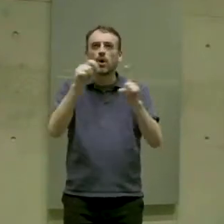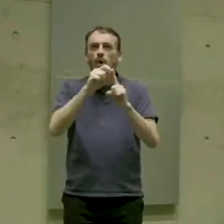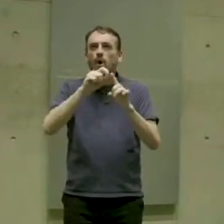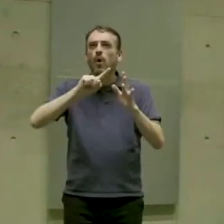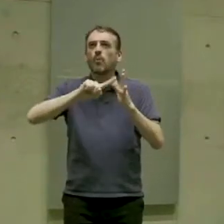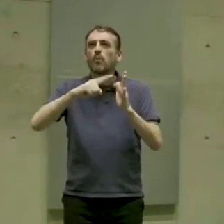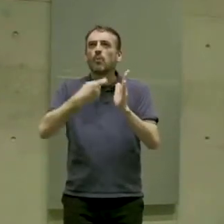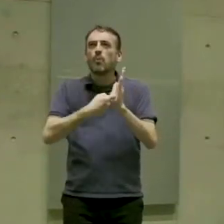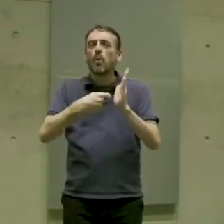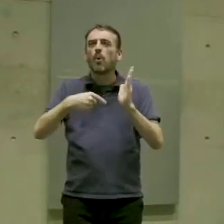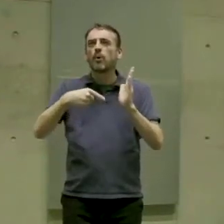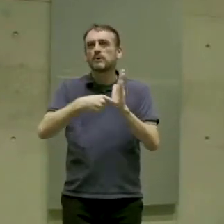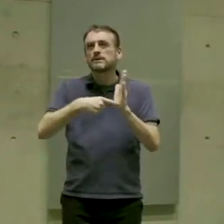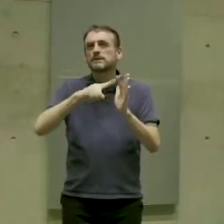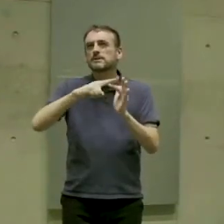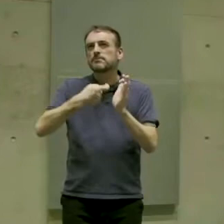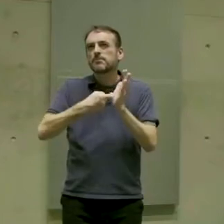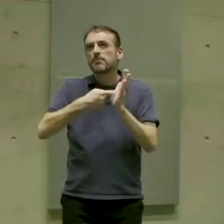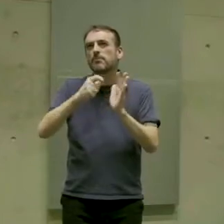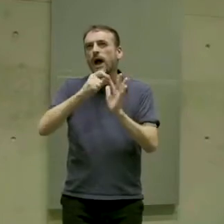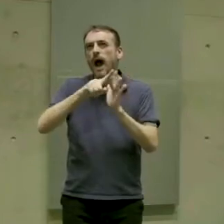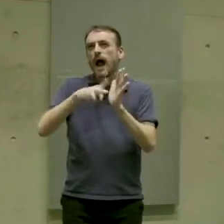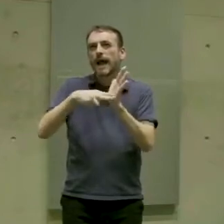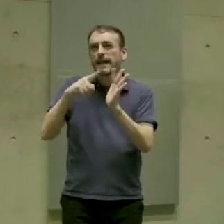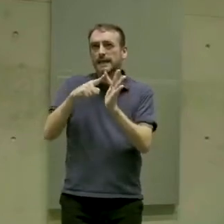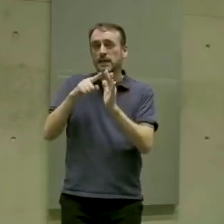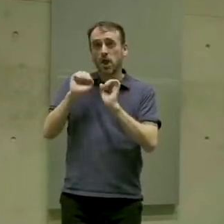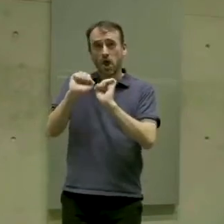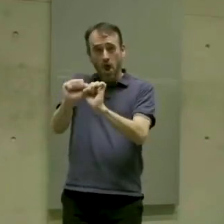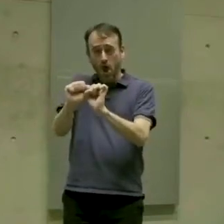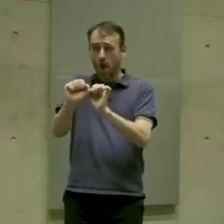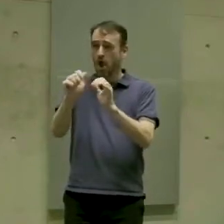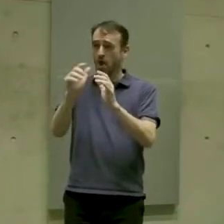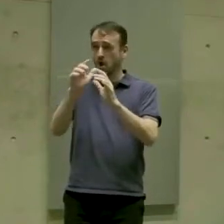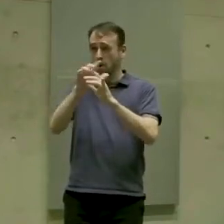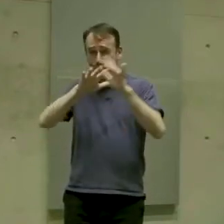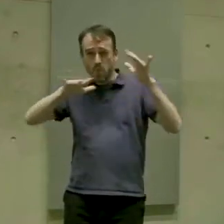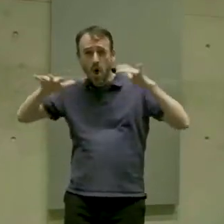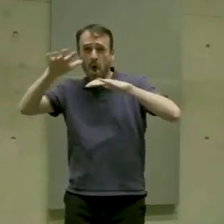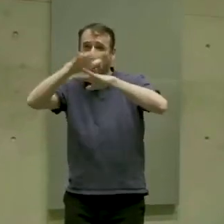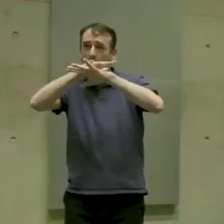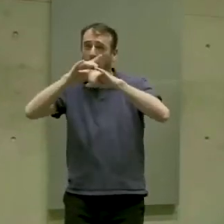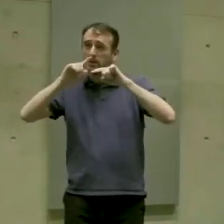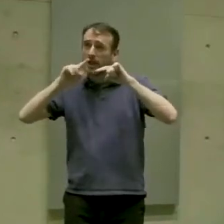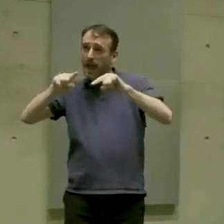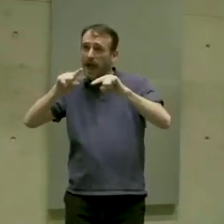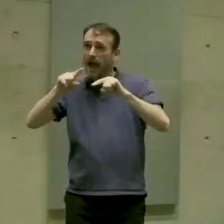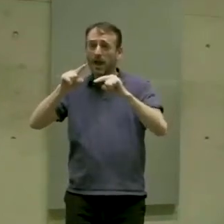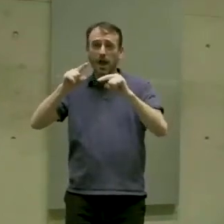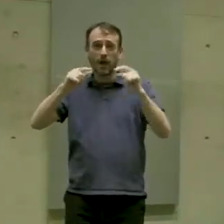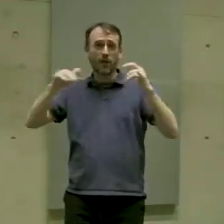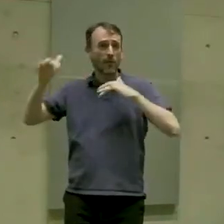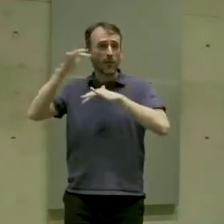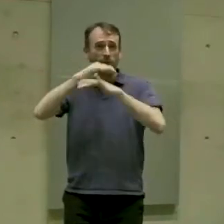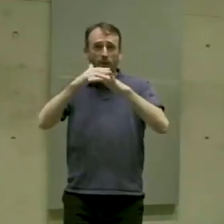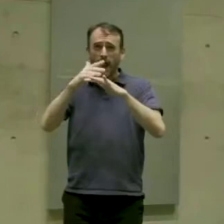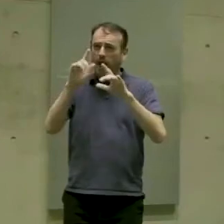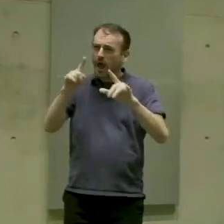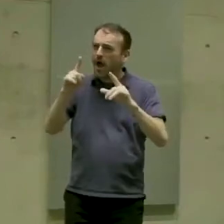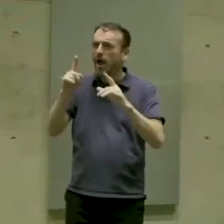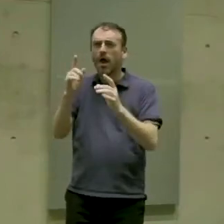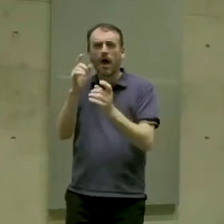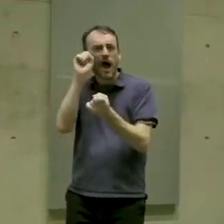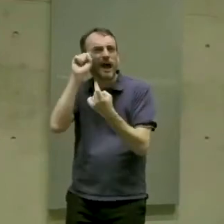dreamlike lurches of imagery in Their Angelical Understanding, or the dizzying hyperstructures of Metrolith, filled me with this sense